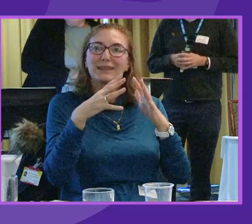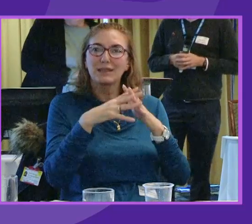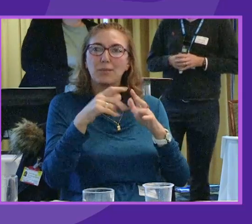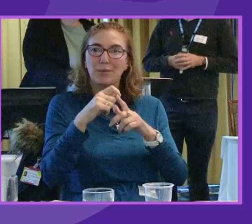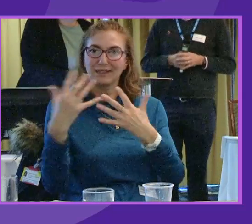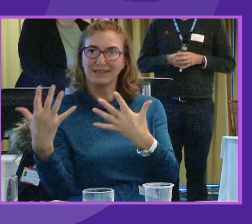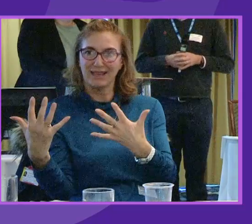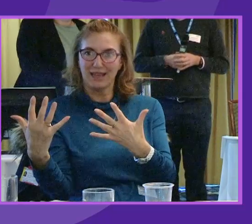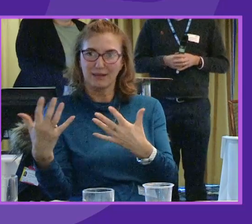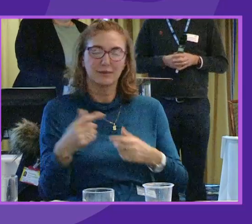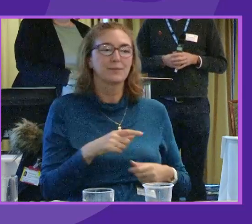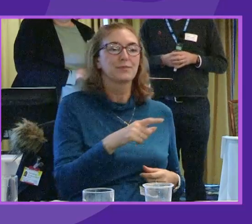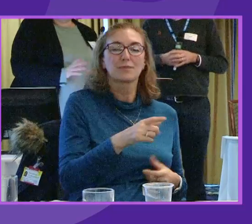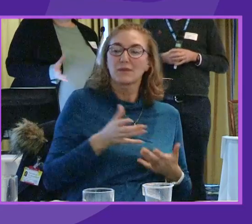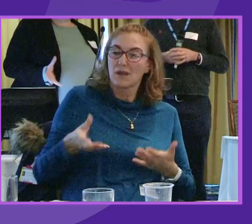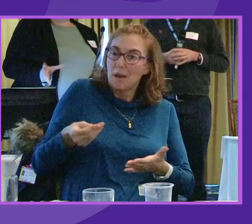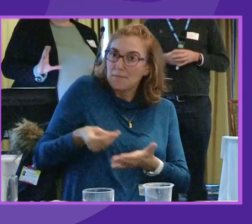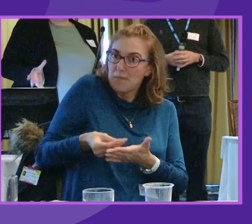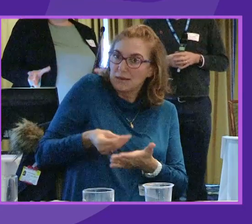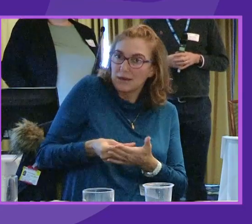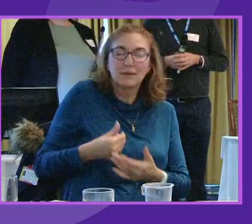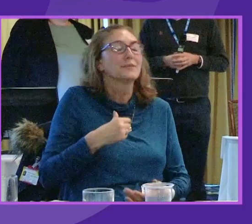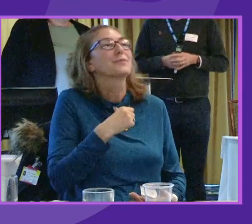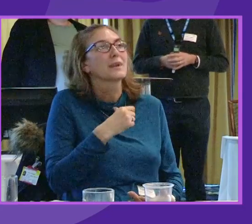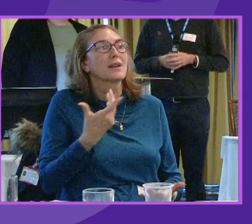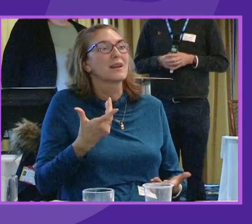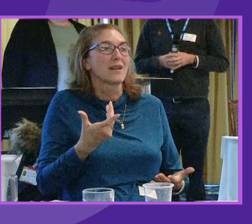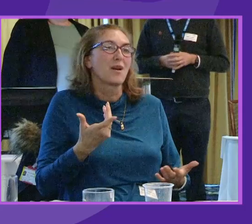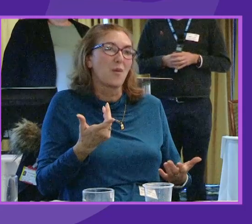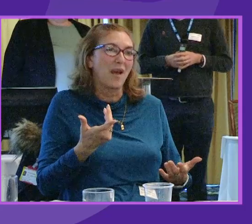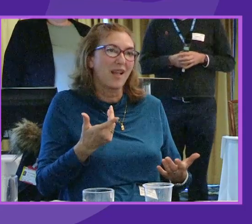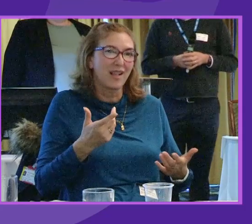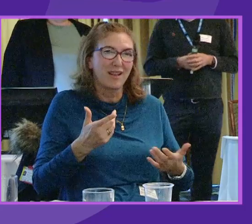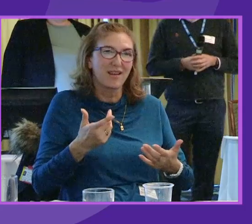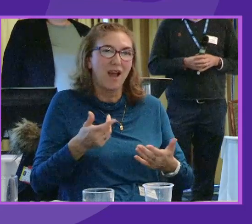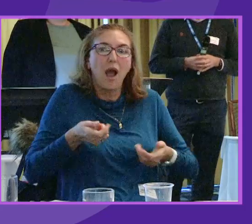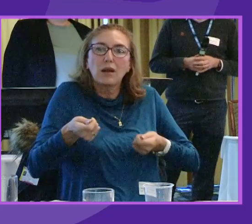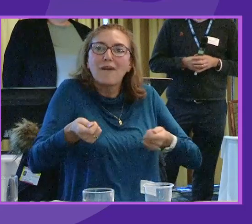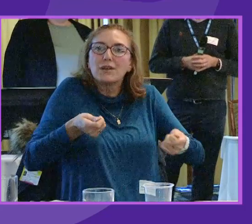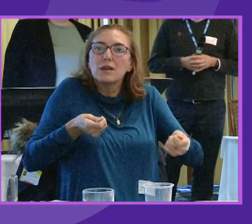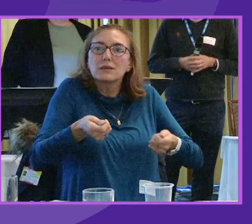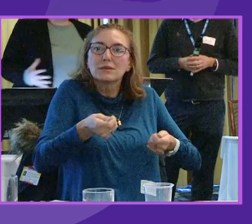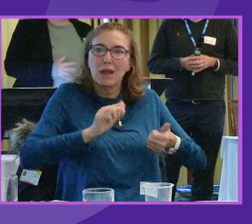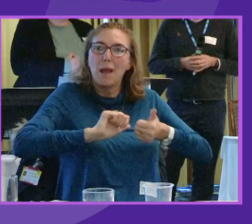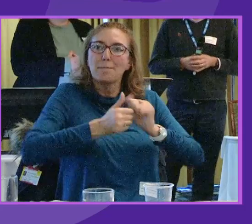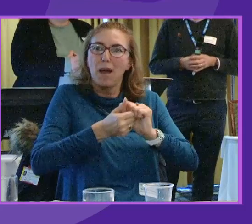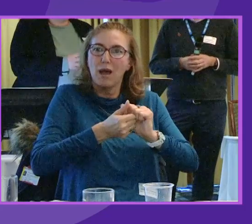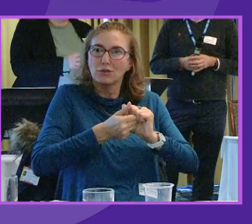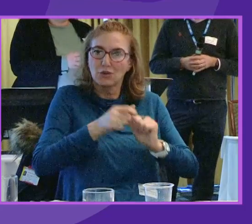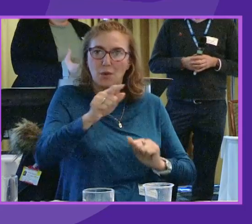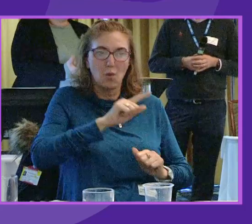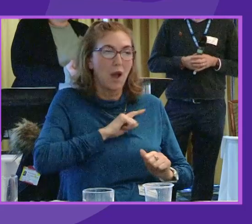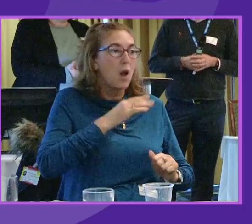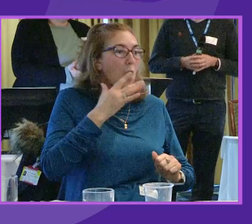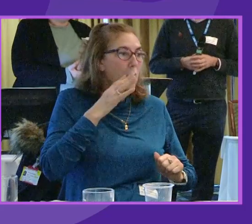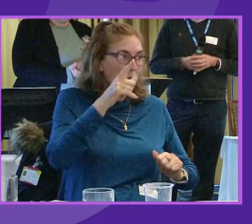today. Do you want to speak about the finance? Yeah, and maybe a little bit about the governance, because just thinking about partnership working and integration more broadly, really,